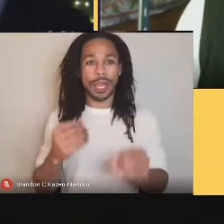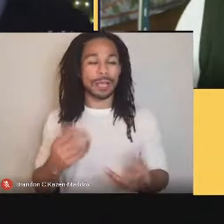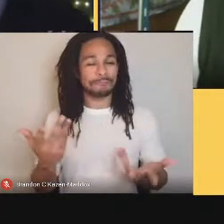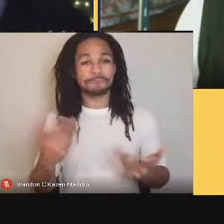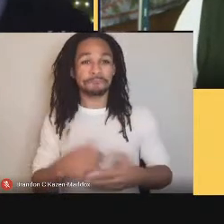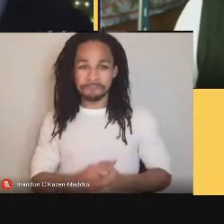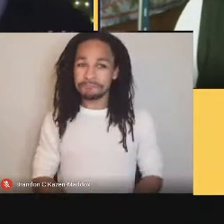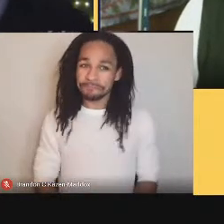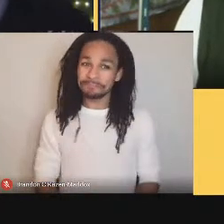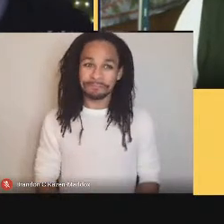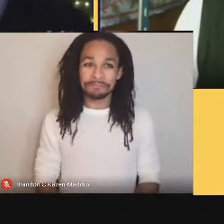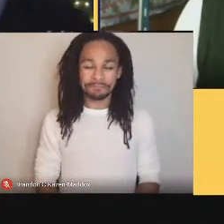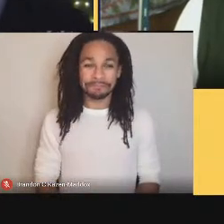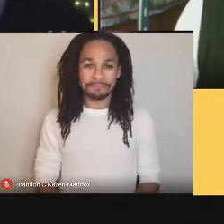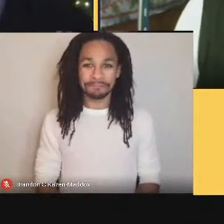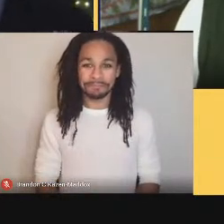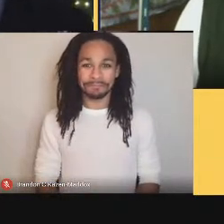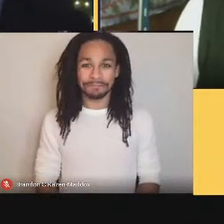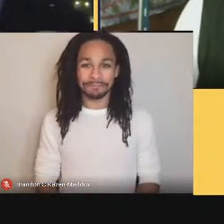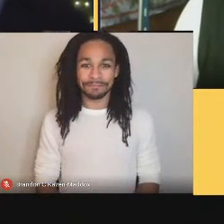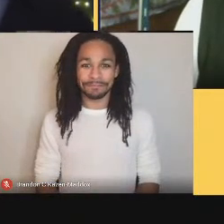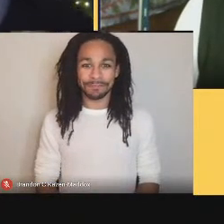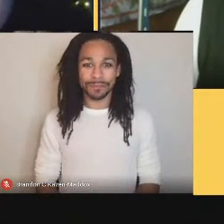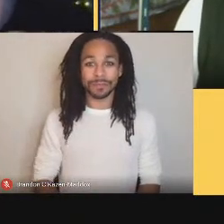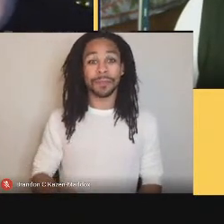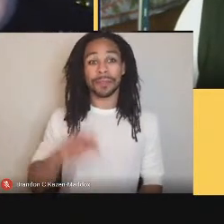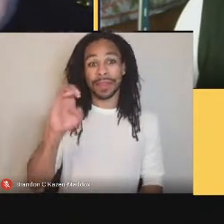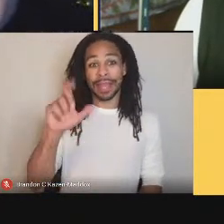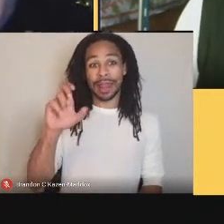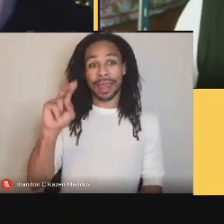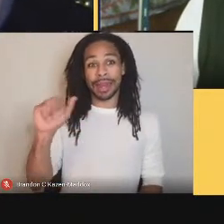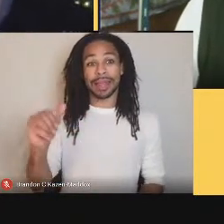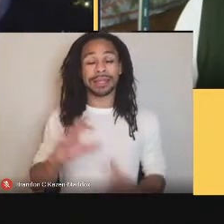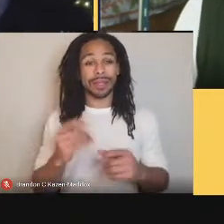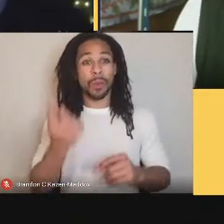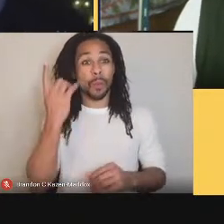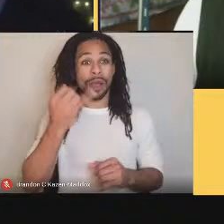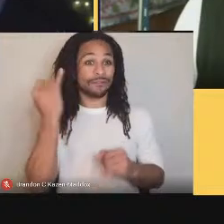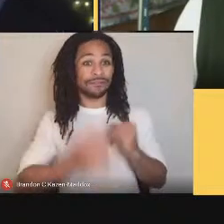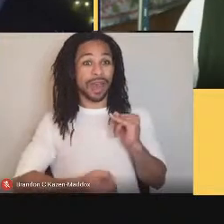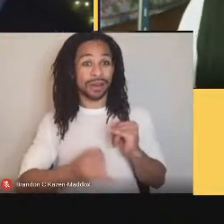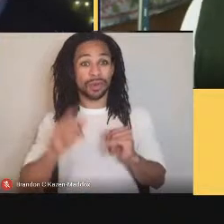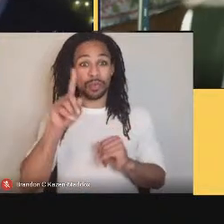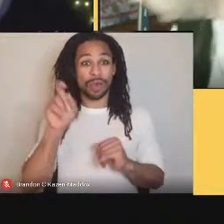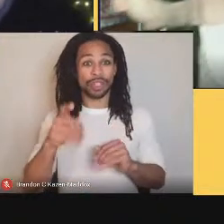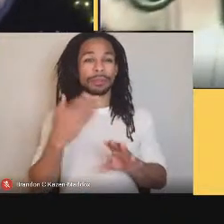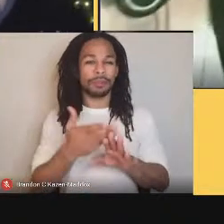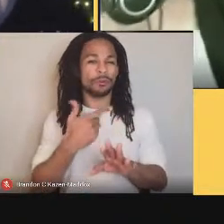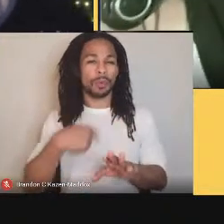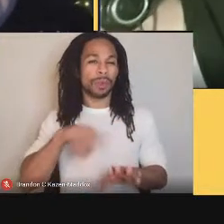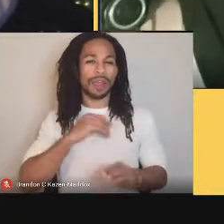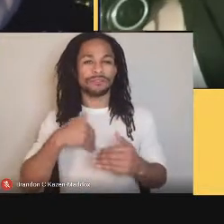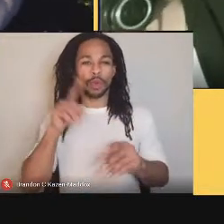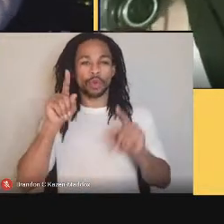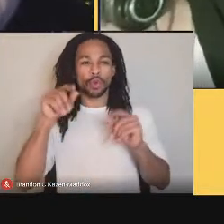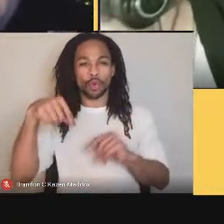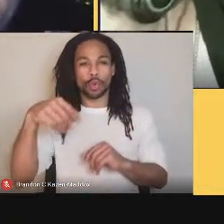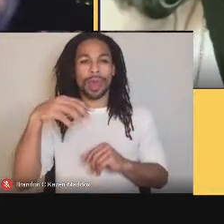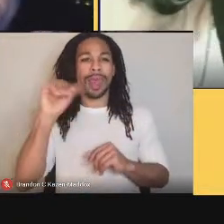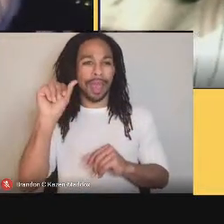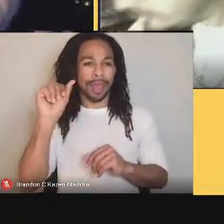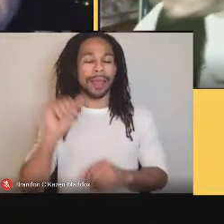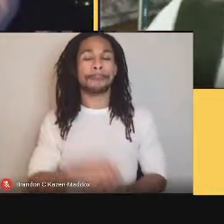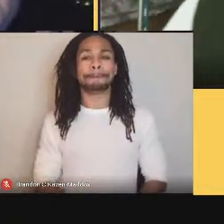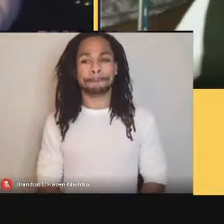Mm-hmm. Yeah. Absolutely. So I'm going to have one last question here before we go to a Q&A. Sure. So